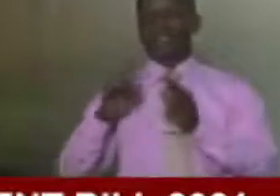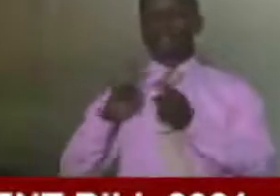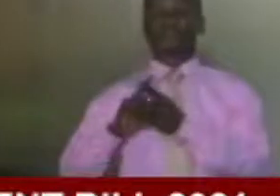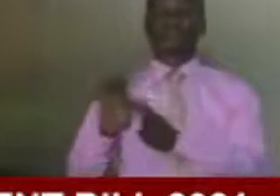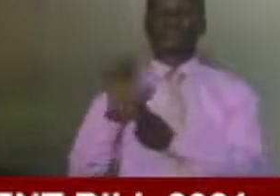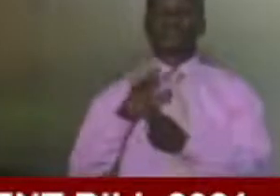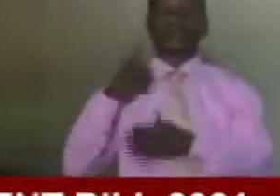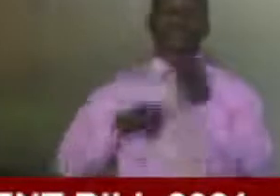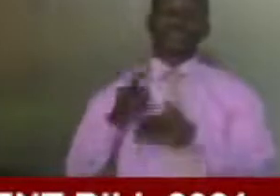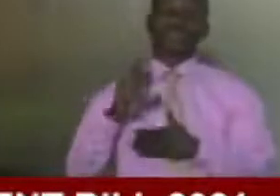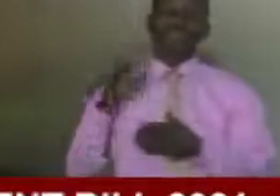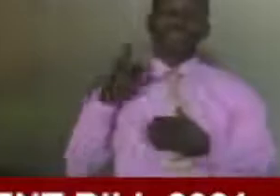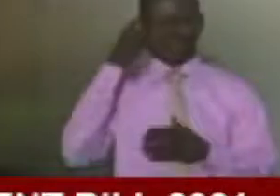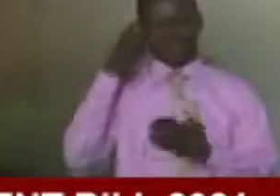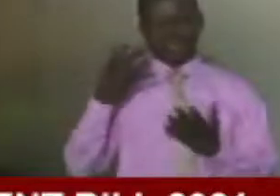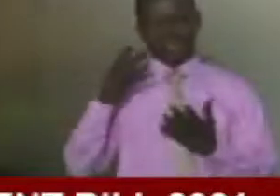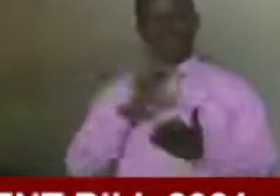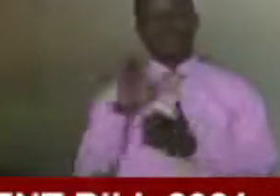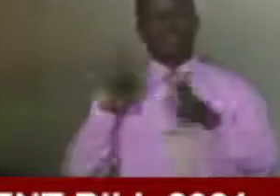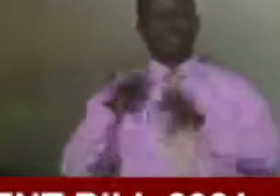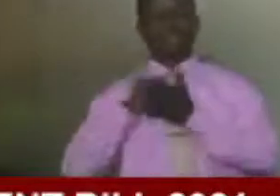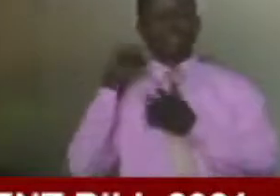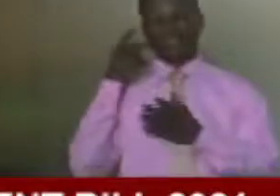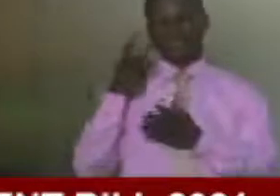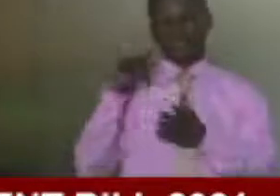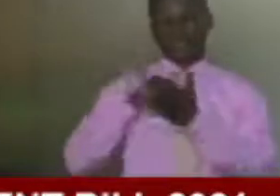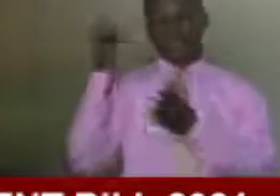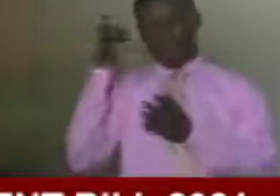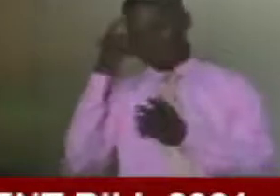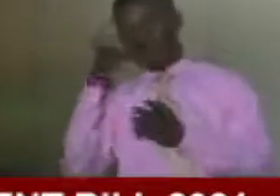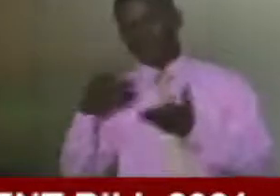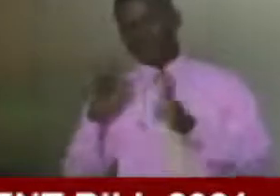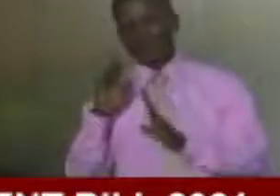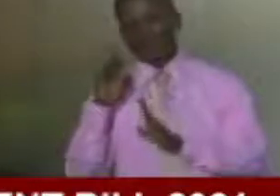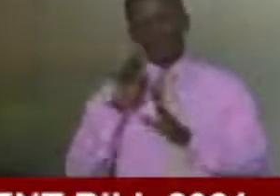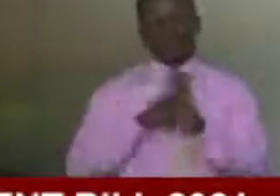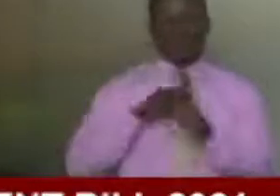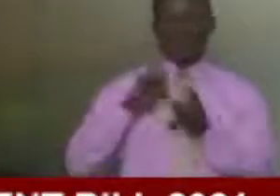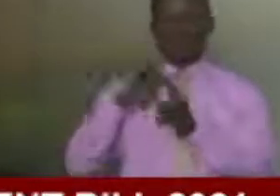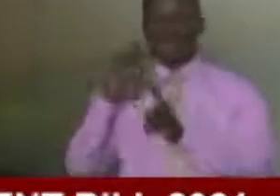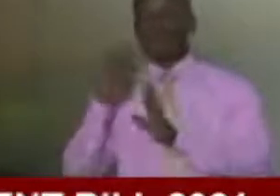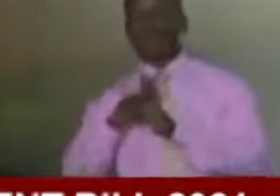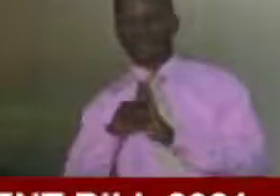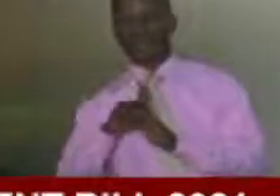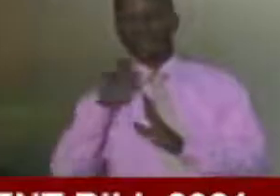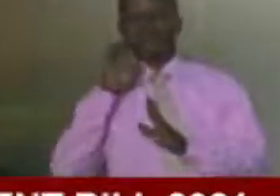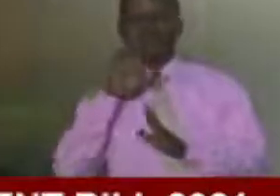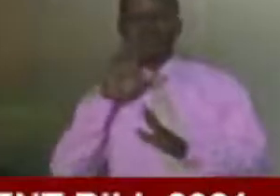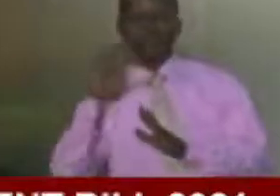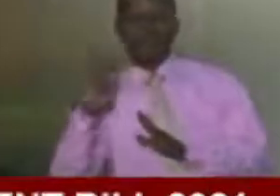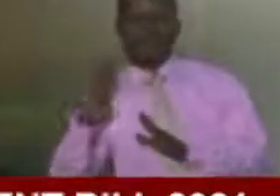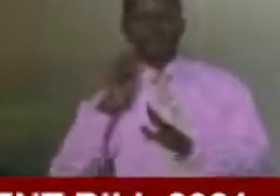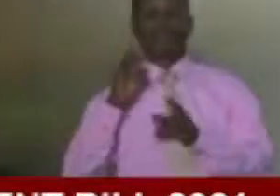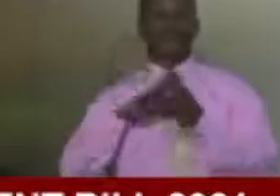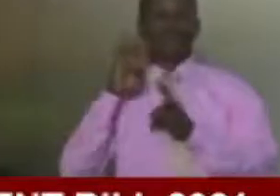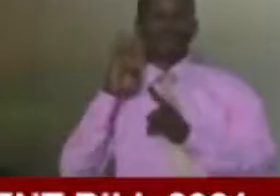billion to 15 billion. Those who are looking at governorship are allowed to increase it from 1 billion to 5 billion. Senate 1.5 billion from 40